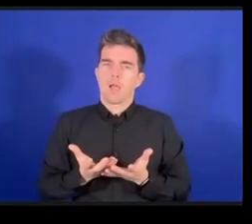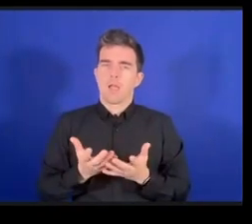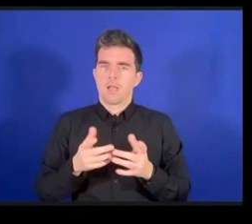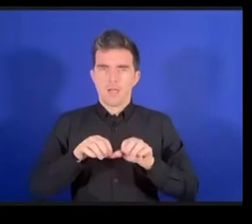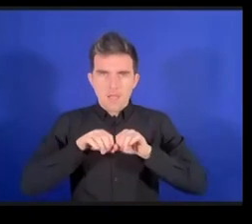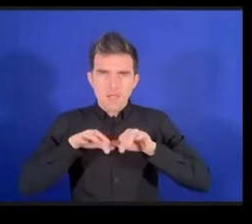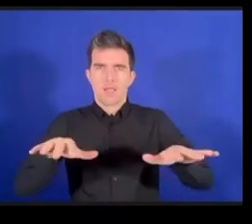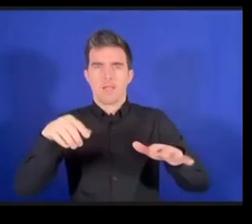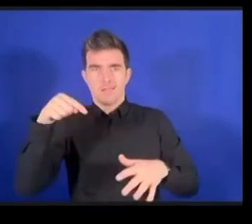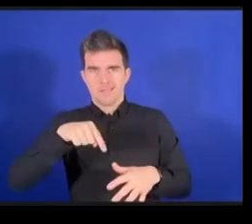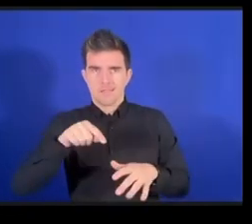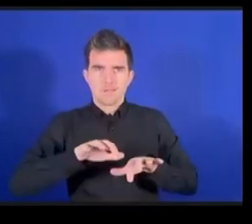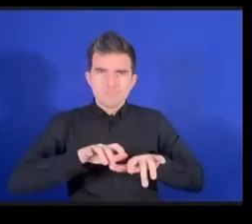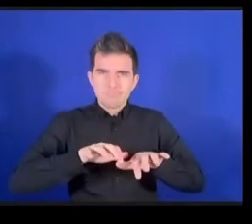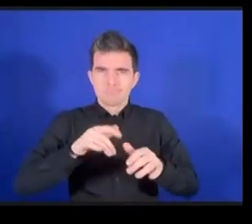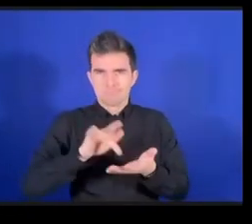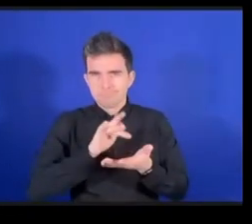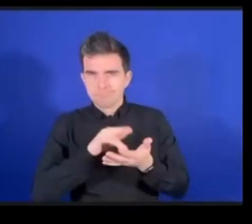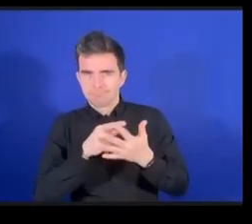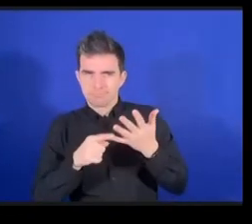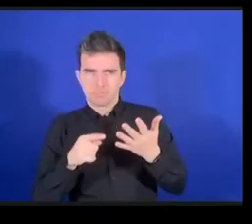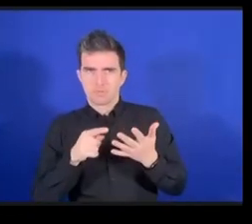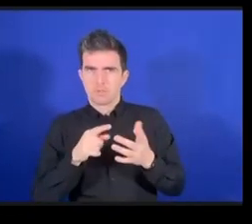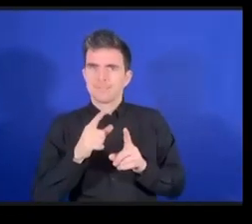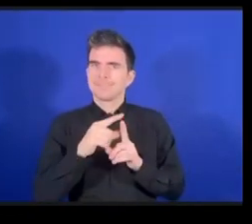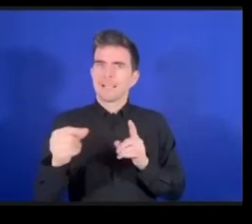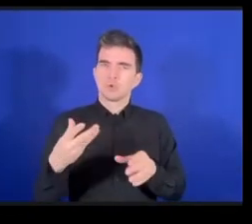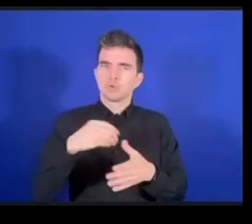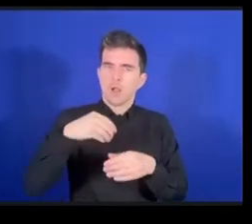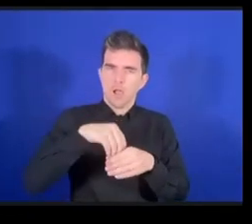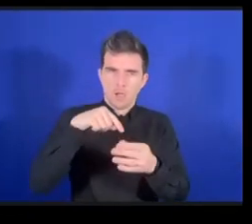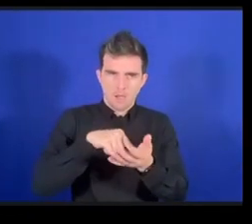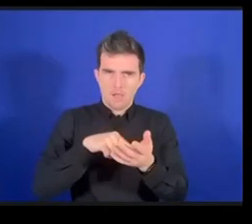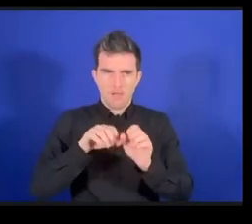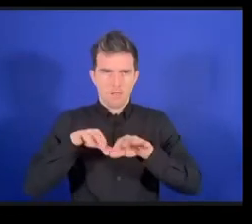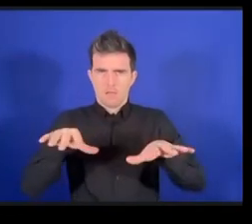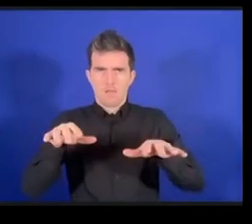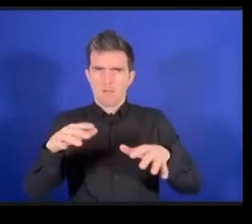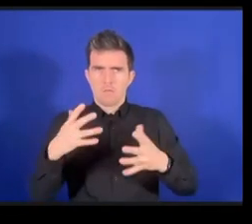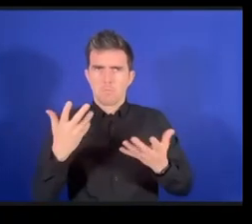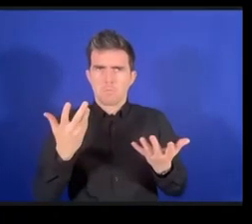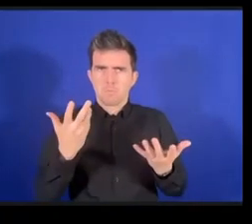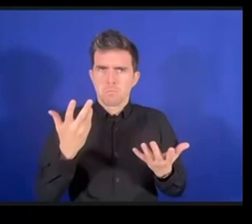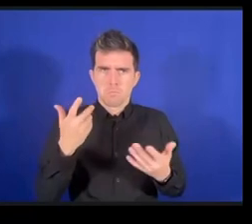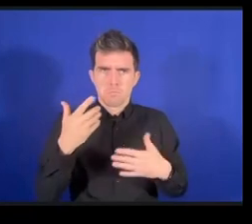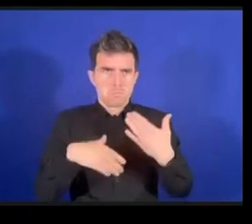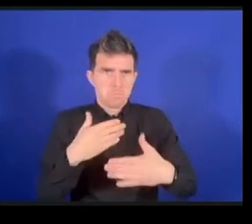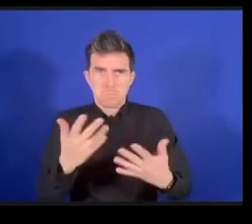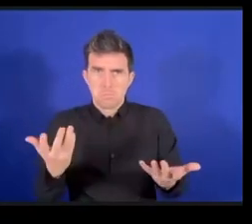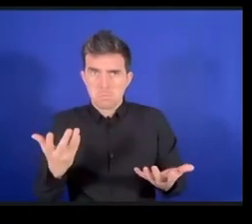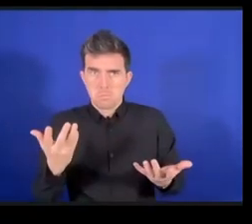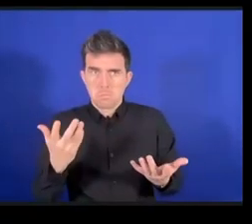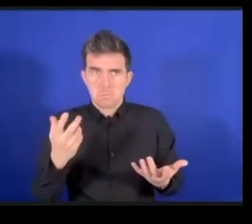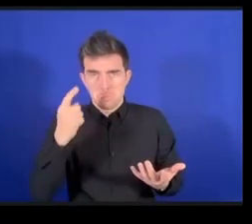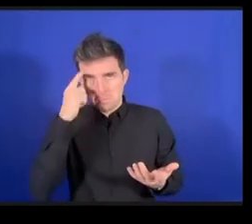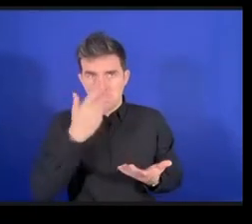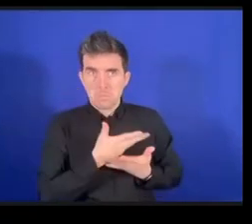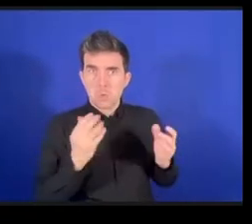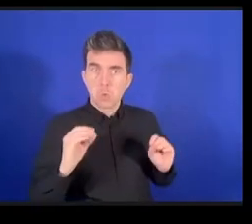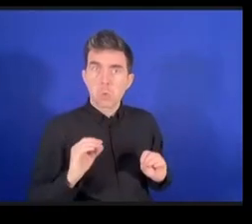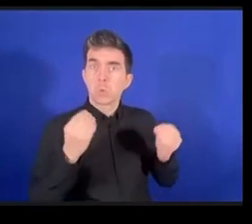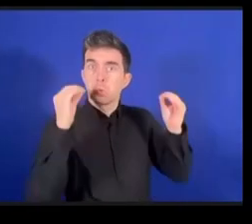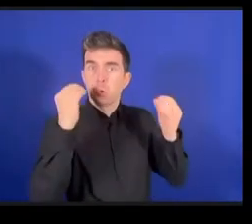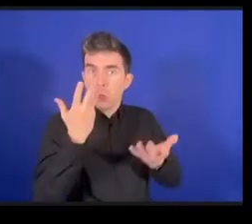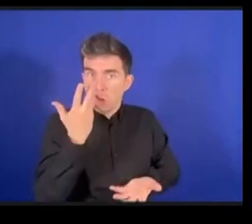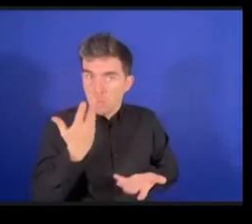be can you be very very concise because we shortly going to run out of time one one minute uh thank you I